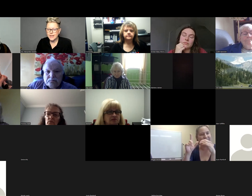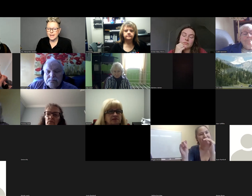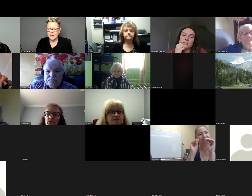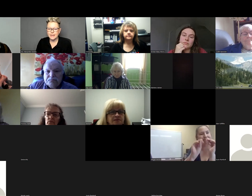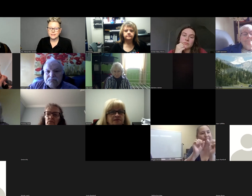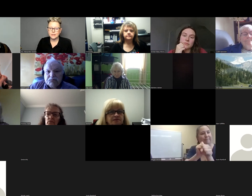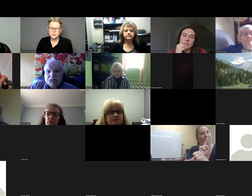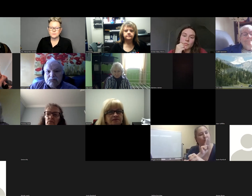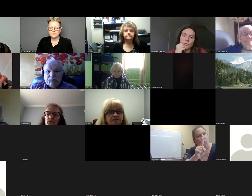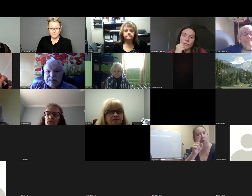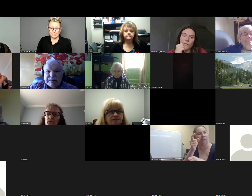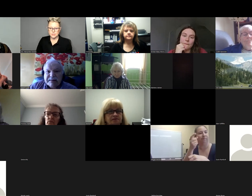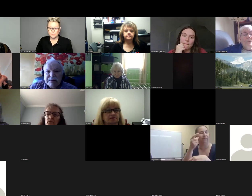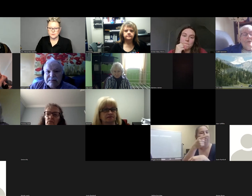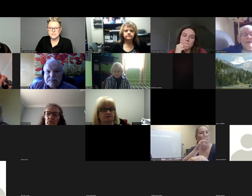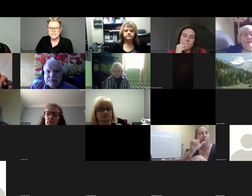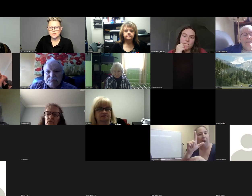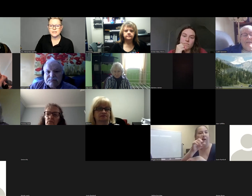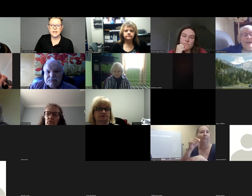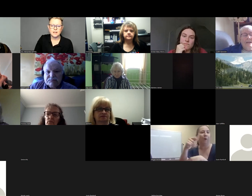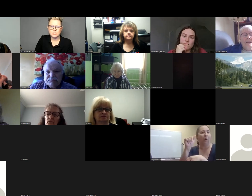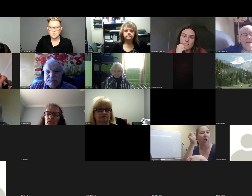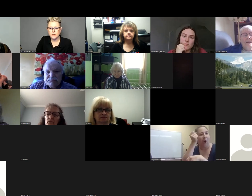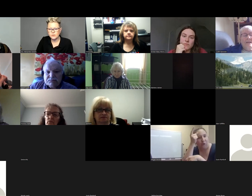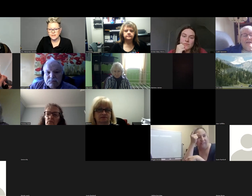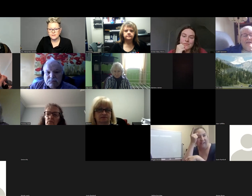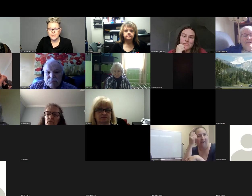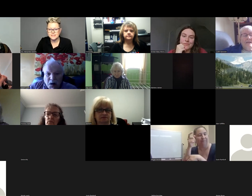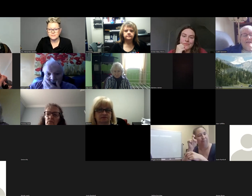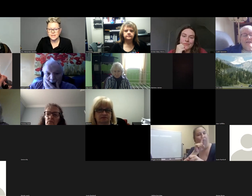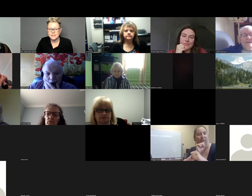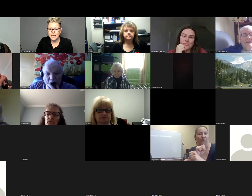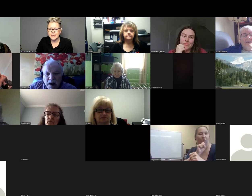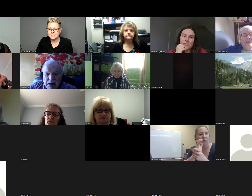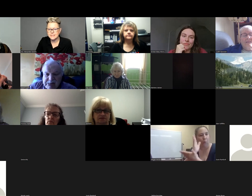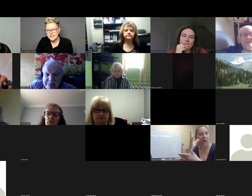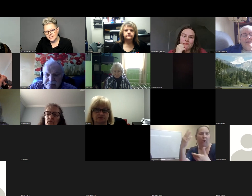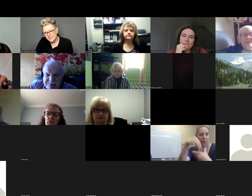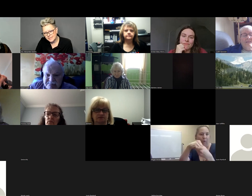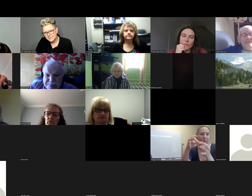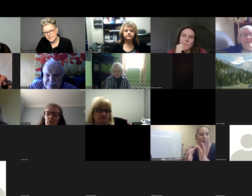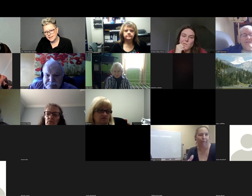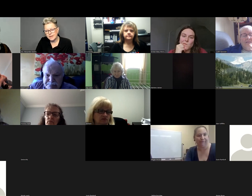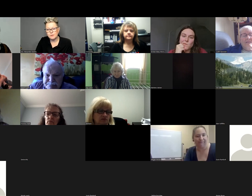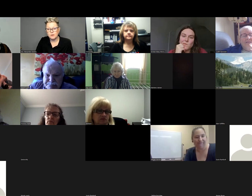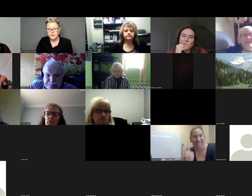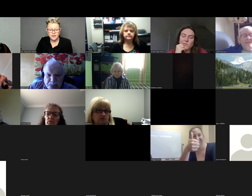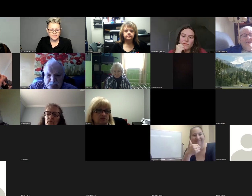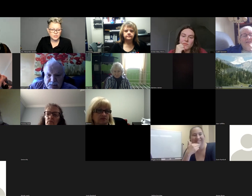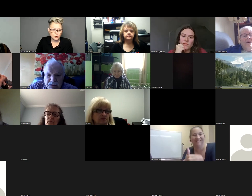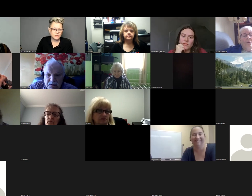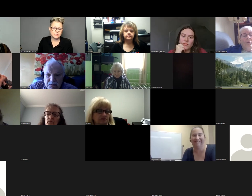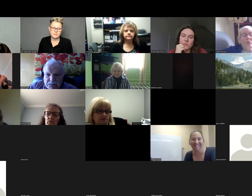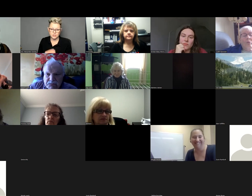to, to pick an interpreter for seniors NL? I'm just wondering if that's something that is can be